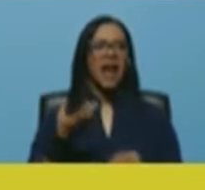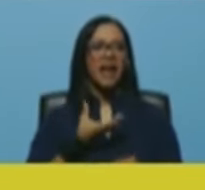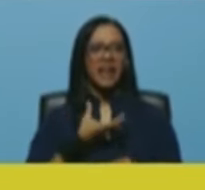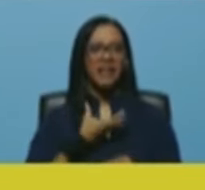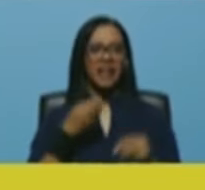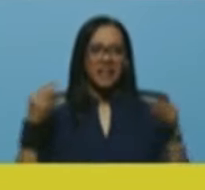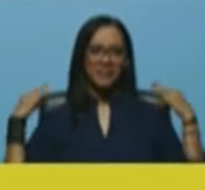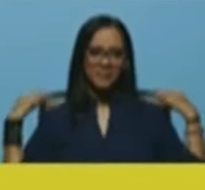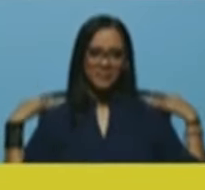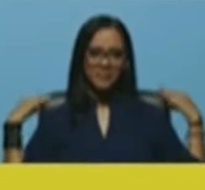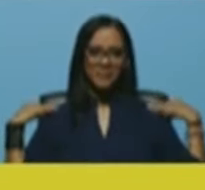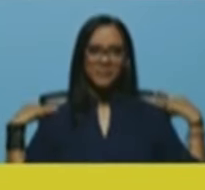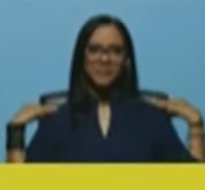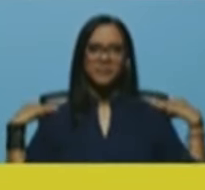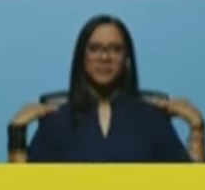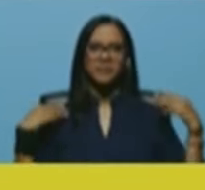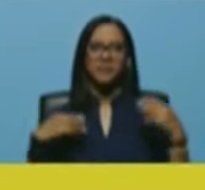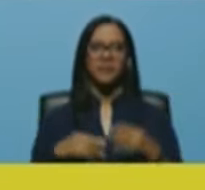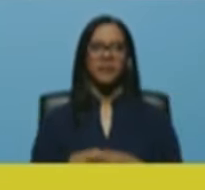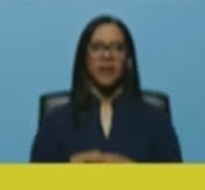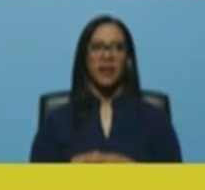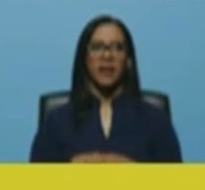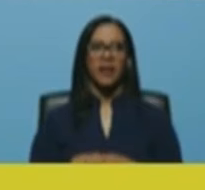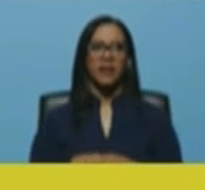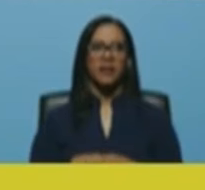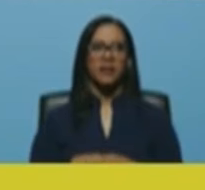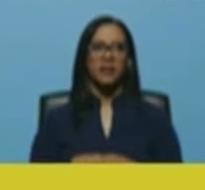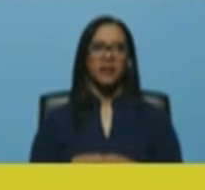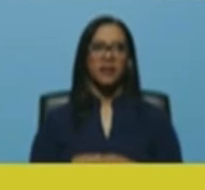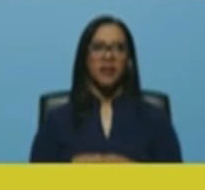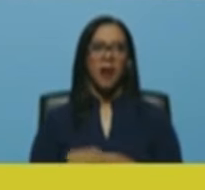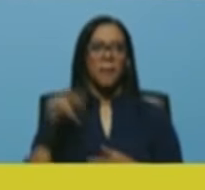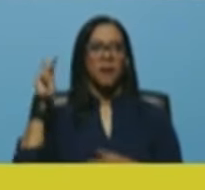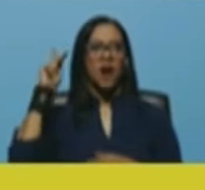we have the mayor, Carmen Melendez,